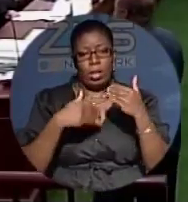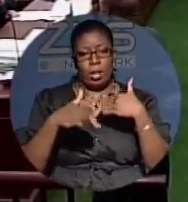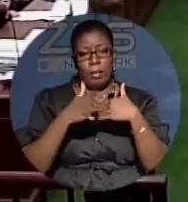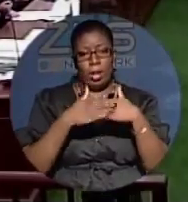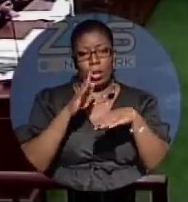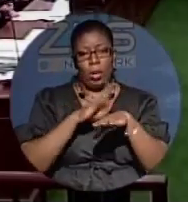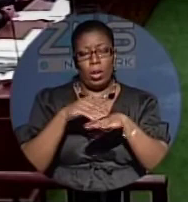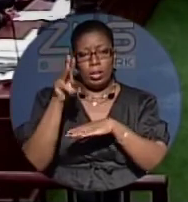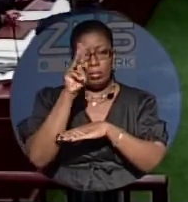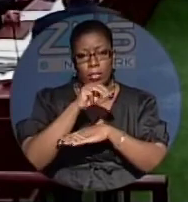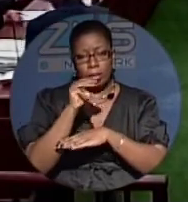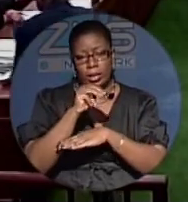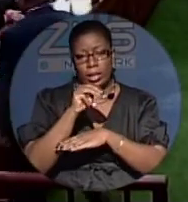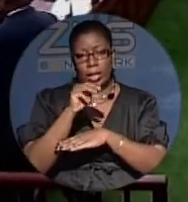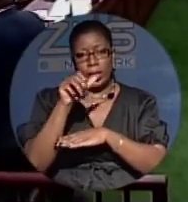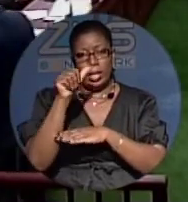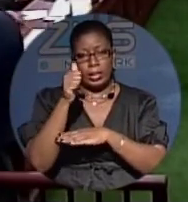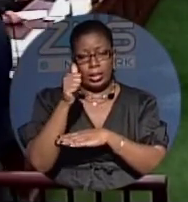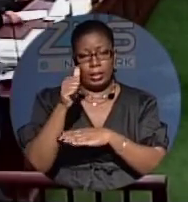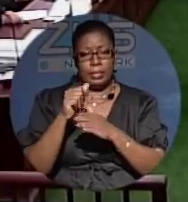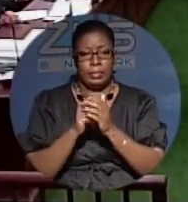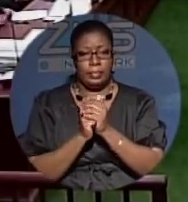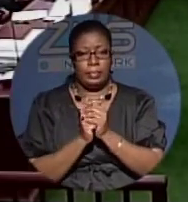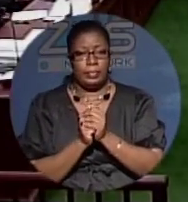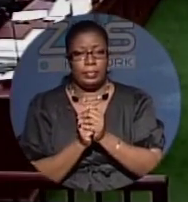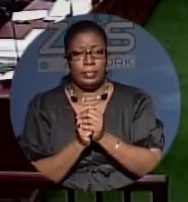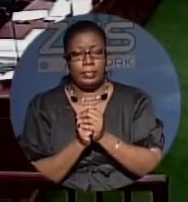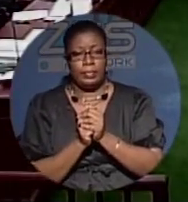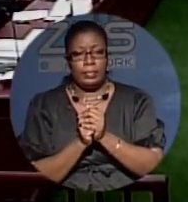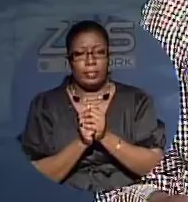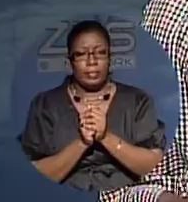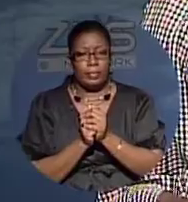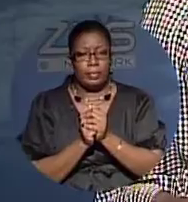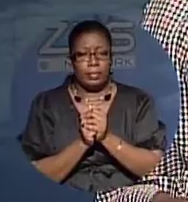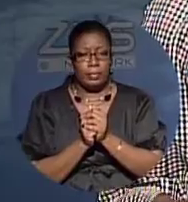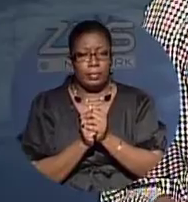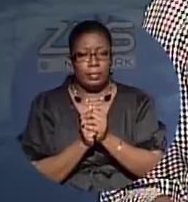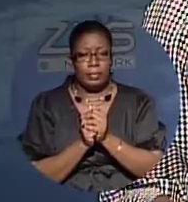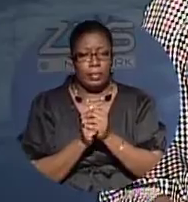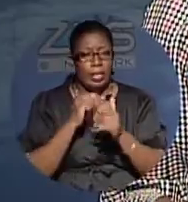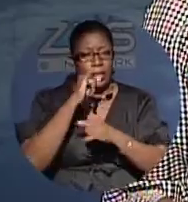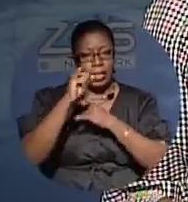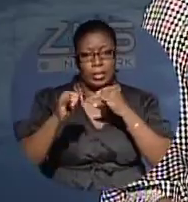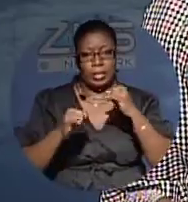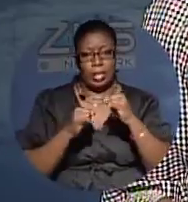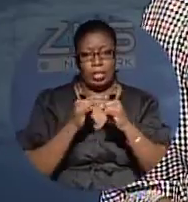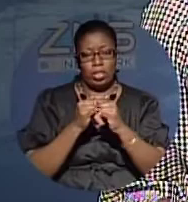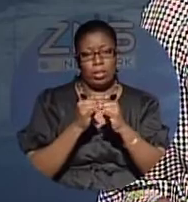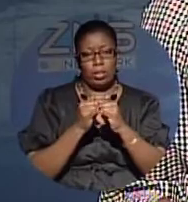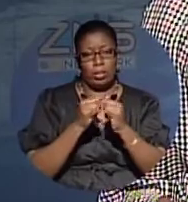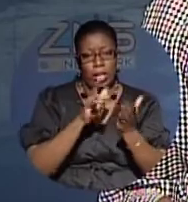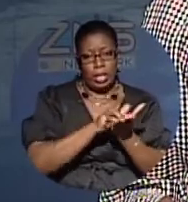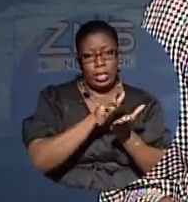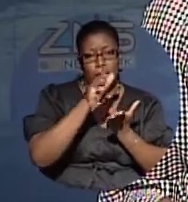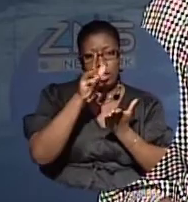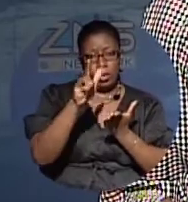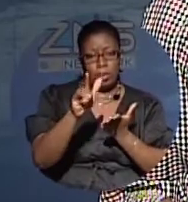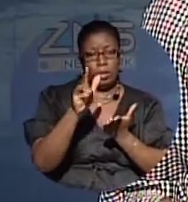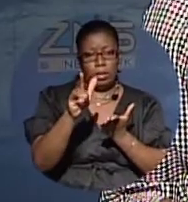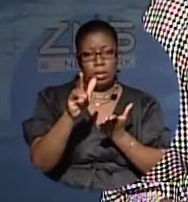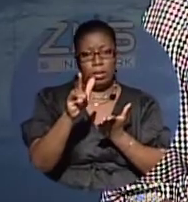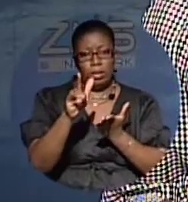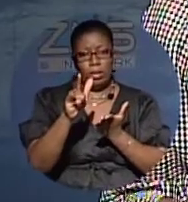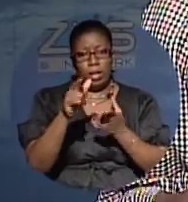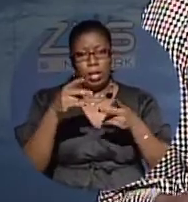November 28th at 10 a.m. Altaviz Munnings, ZNS News. International carriers expressing confidence in the Bahamian